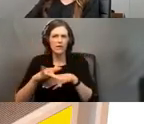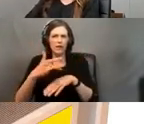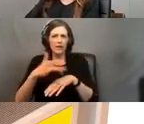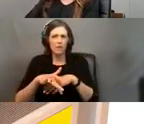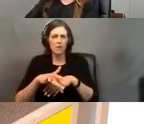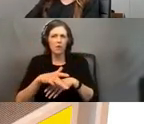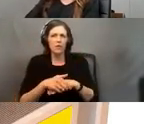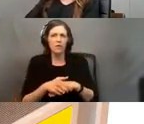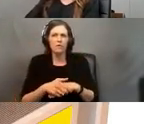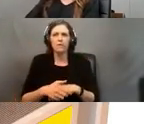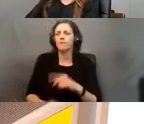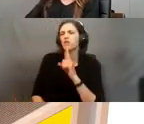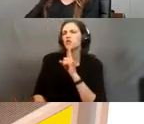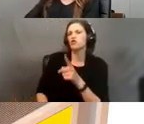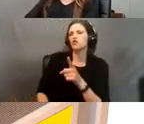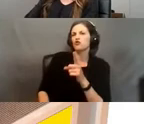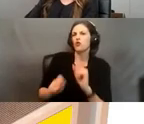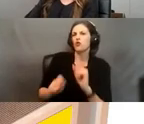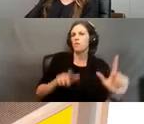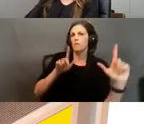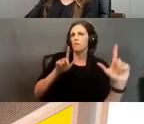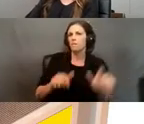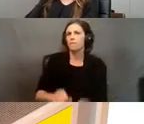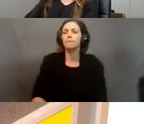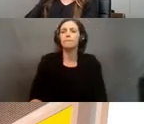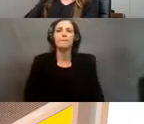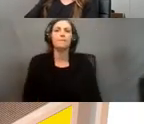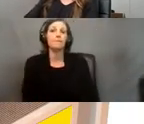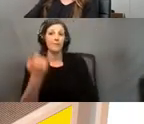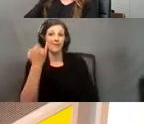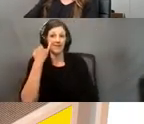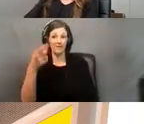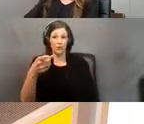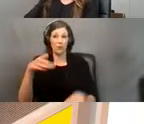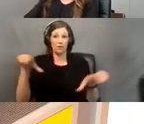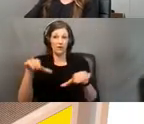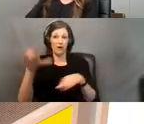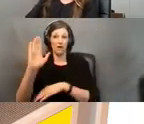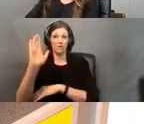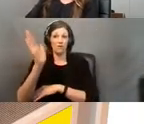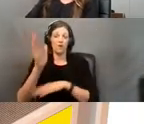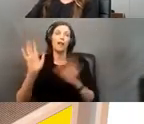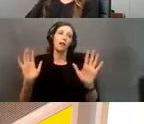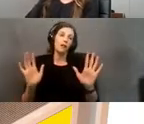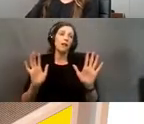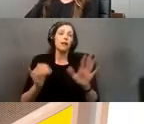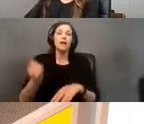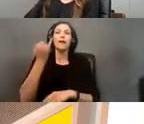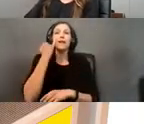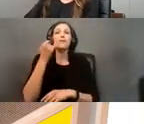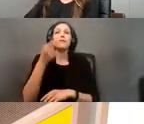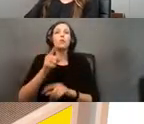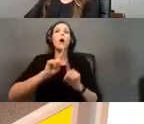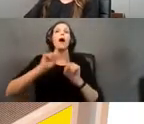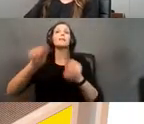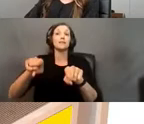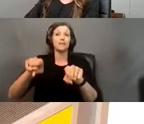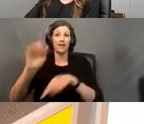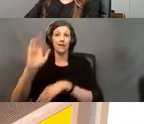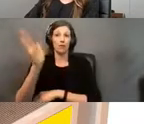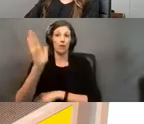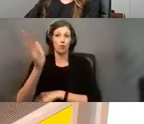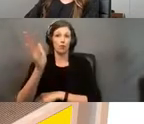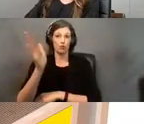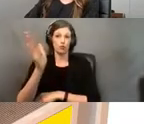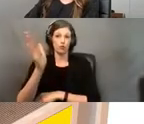So sure. Let me pull those up for you, please. If you've done a poster, if you, well, if you attend a poster